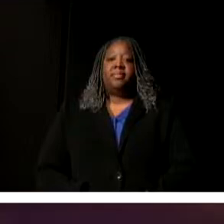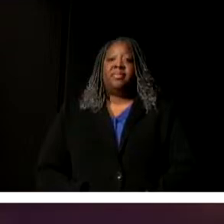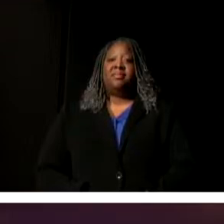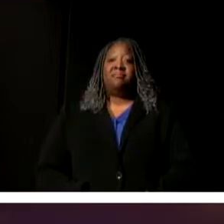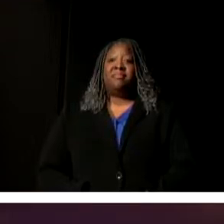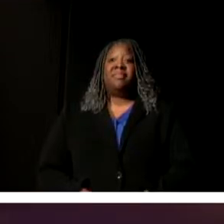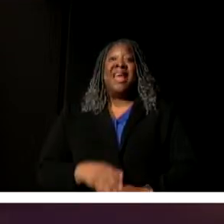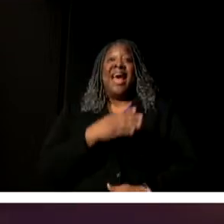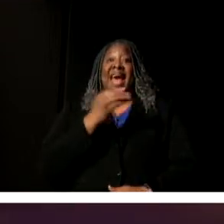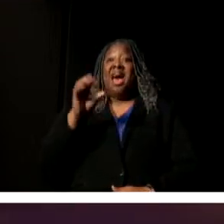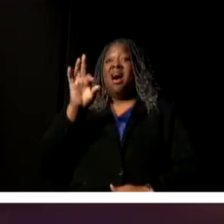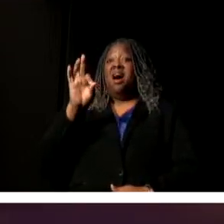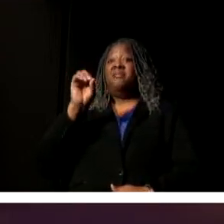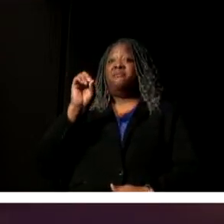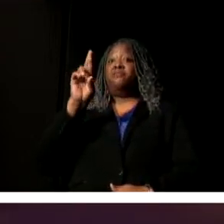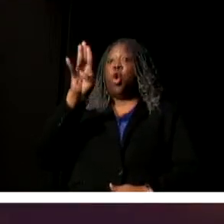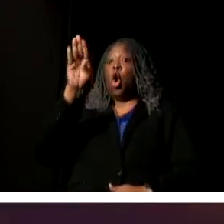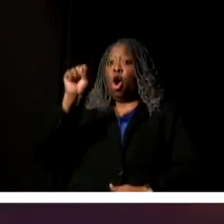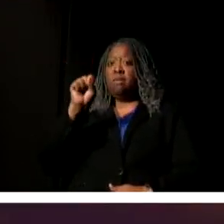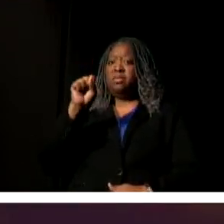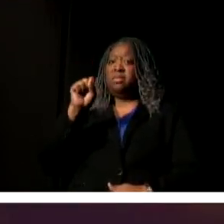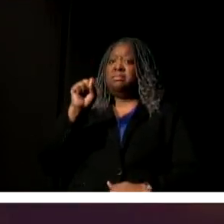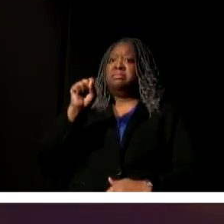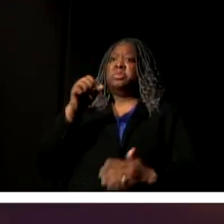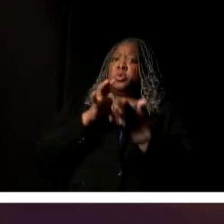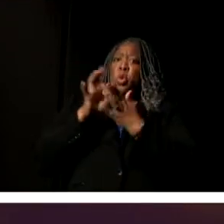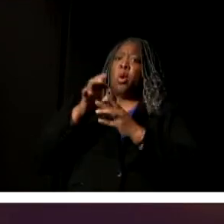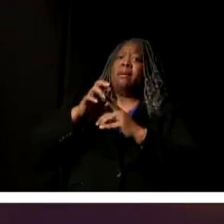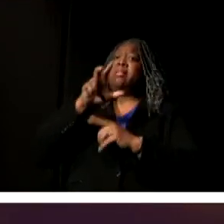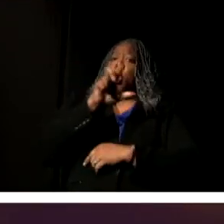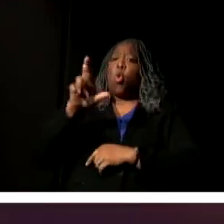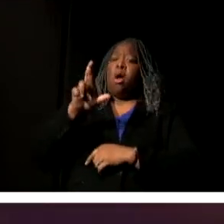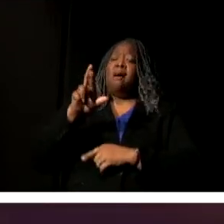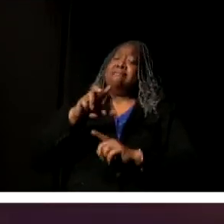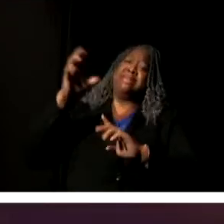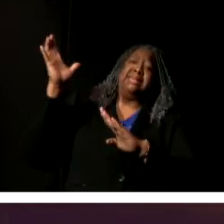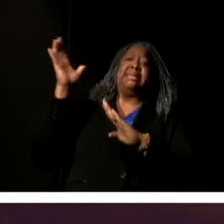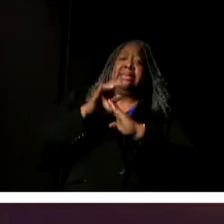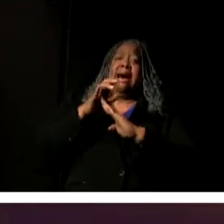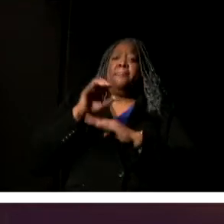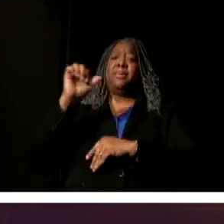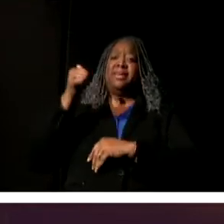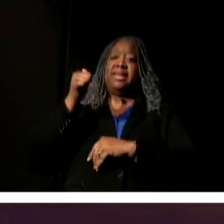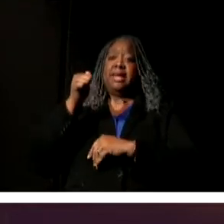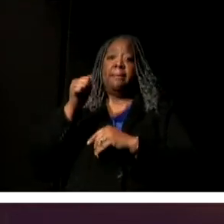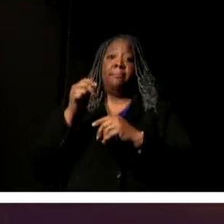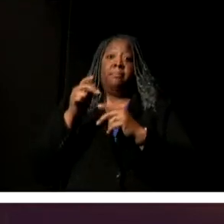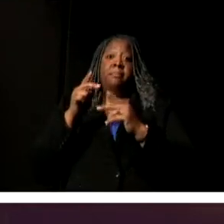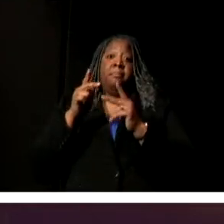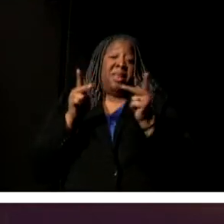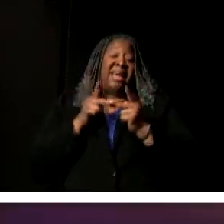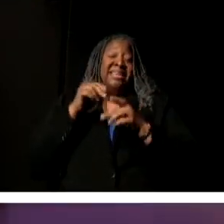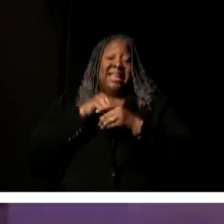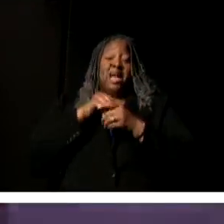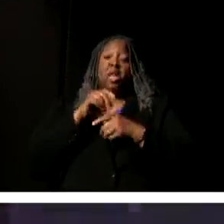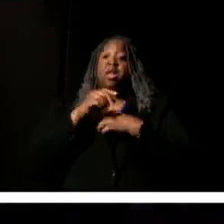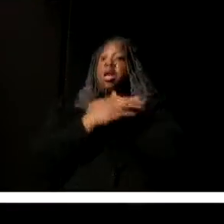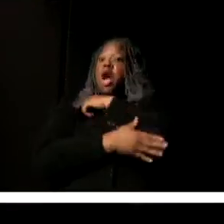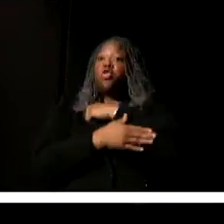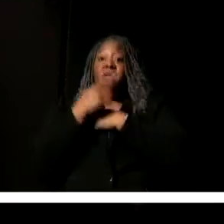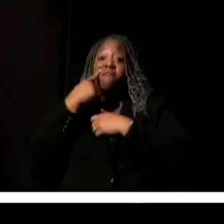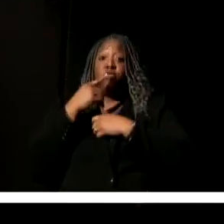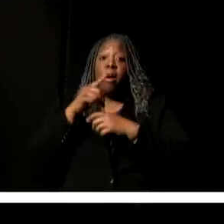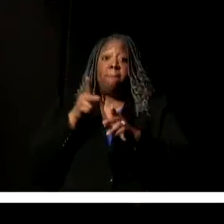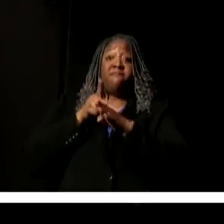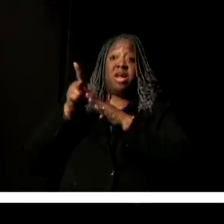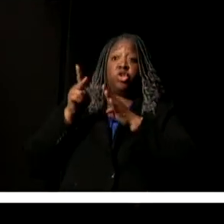Even Forbes has ranked Little Rock as one of the top 10 places in the country for young professionals. You should be proud to